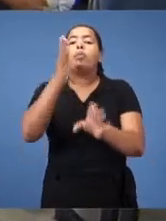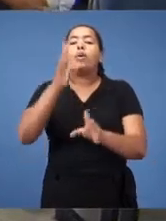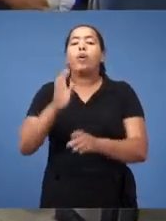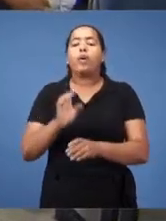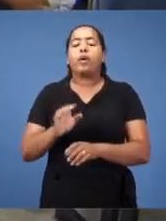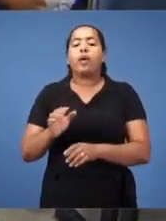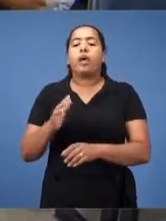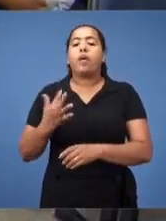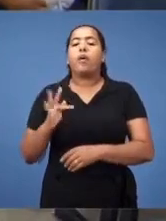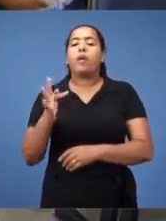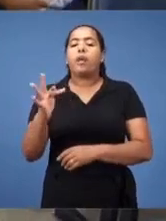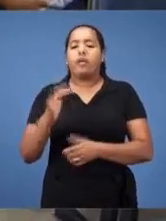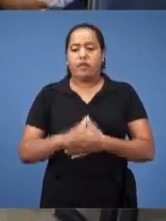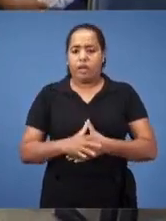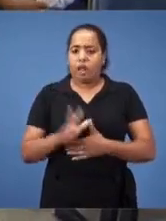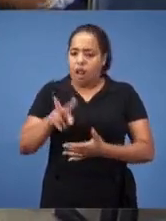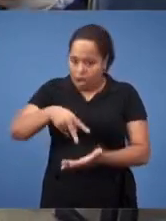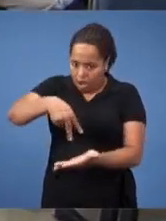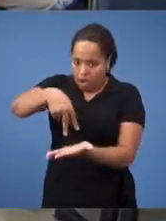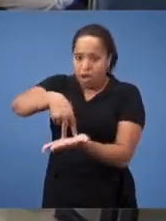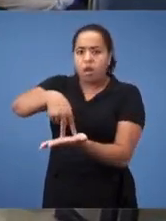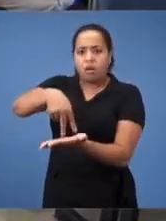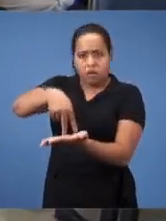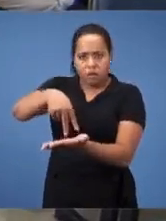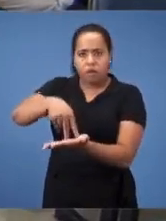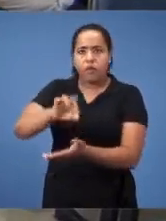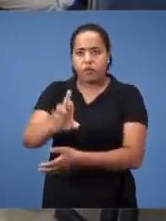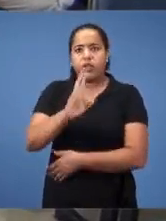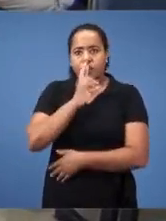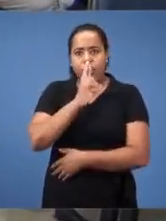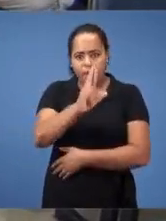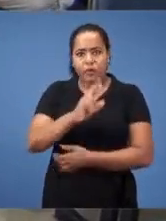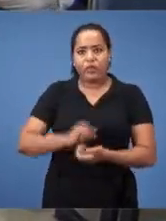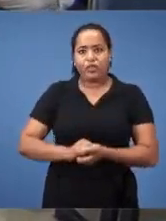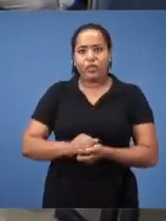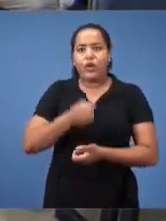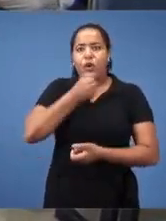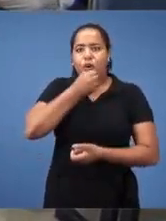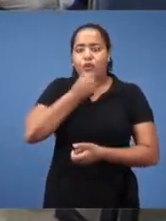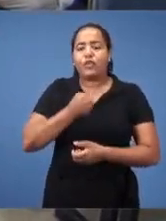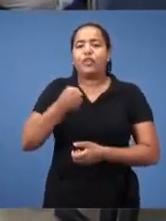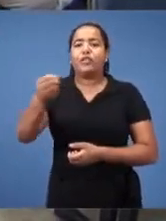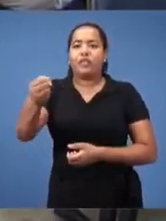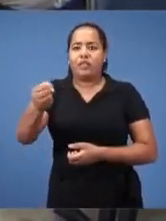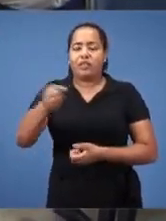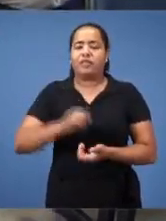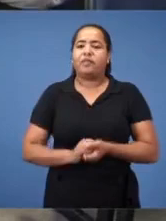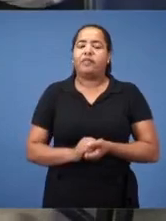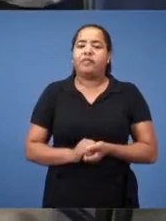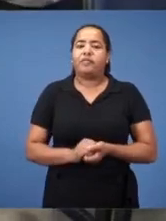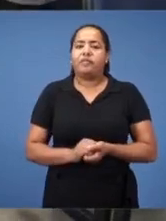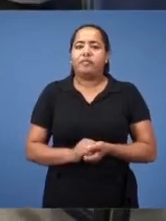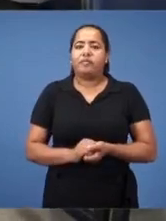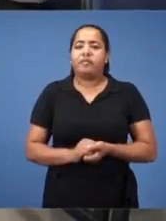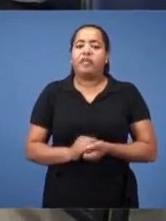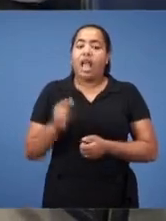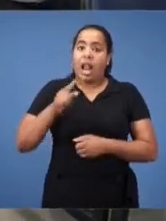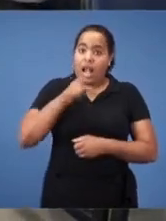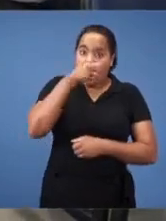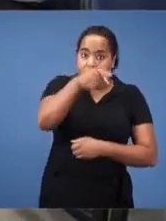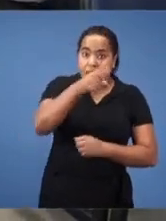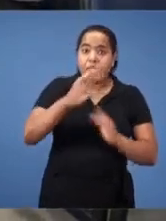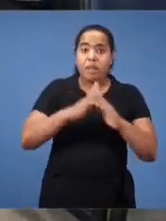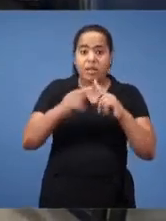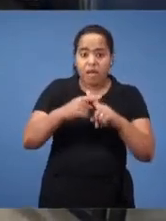want to see you guys finding this one. I don't want you to see you what you think. I want you to see an answer, not only here, but